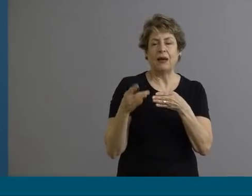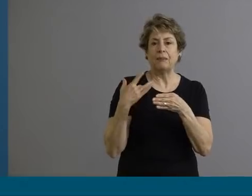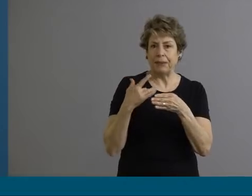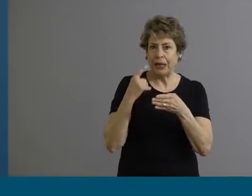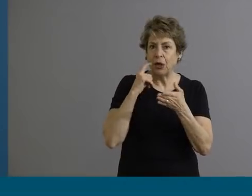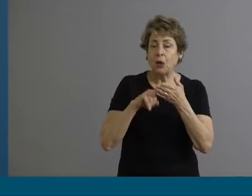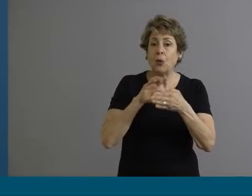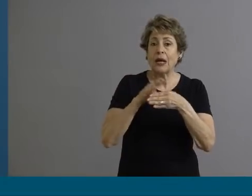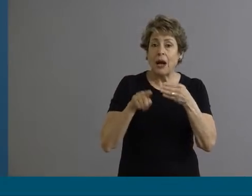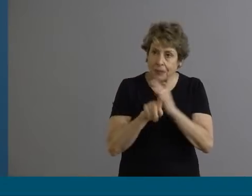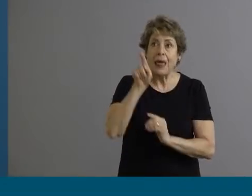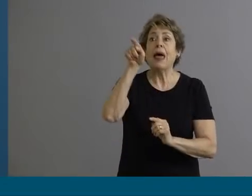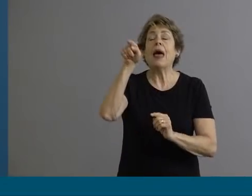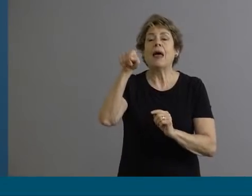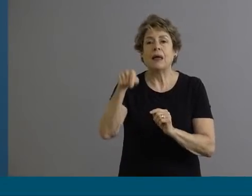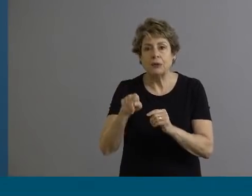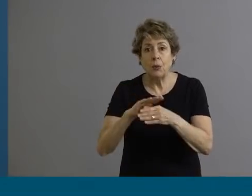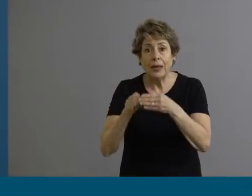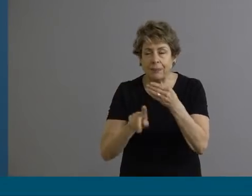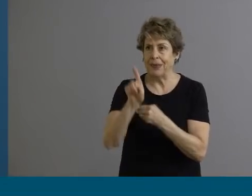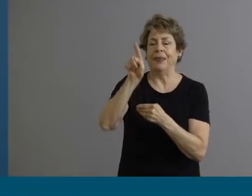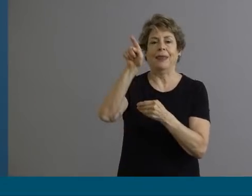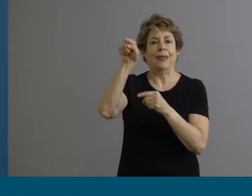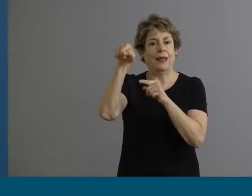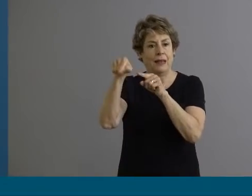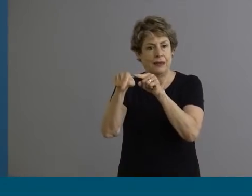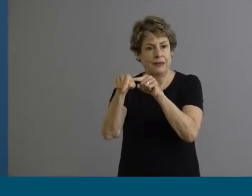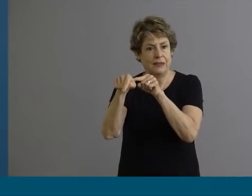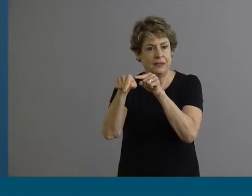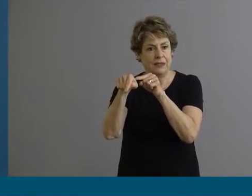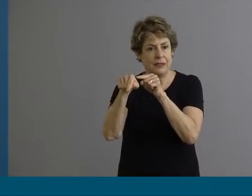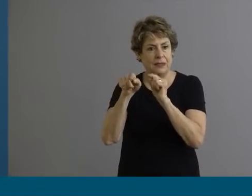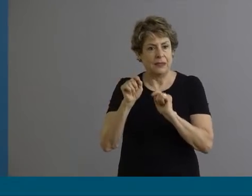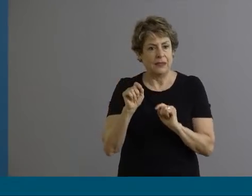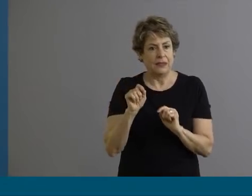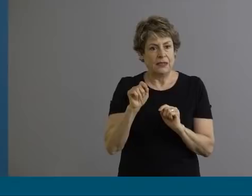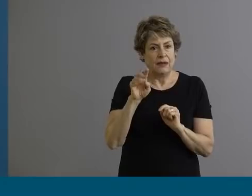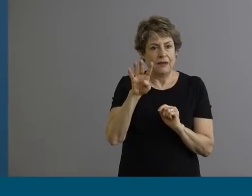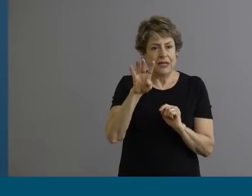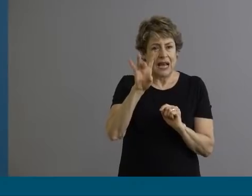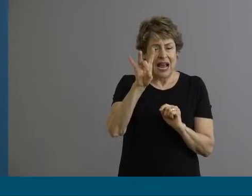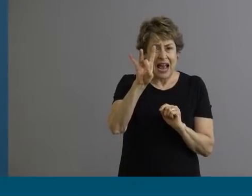841,000 tests have been completed in the state of Arizona.